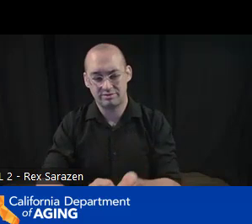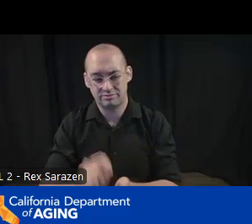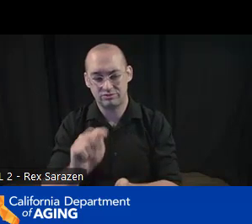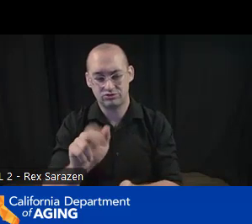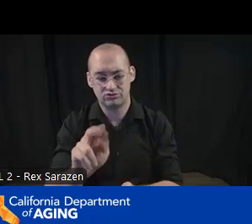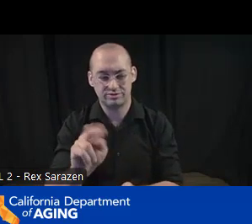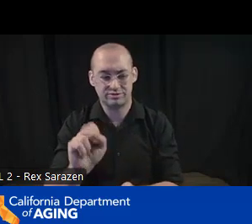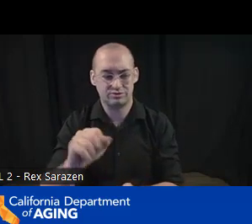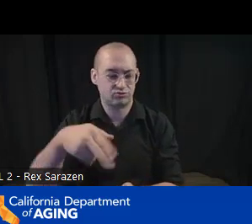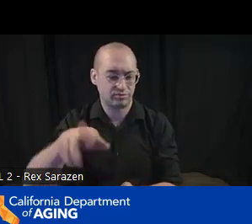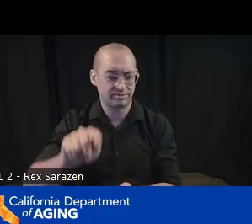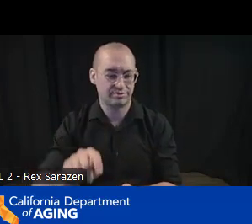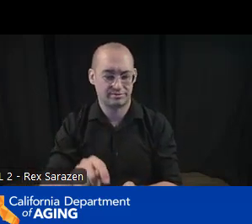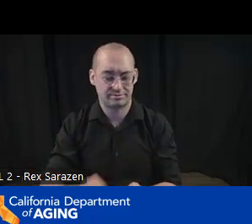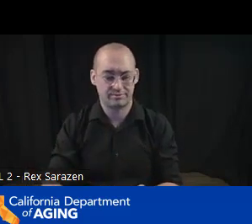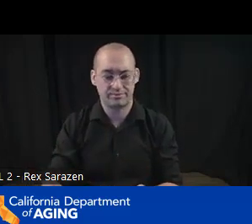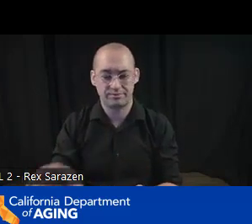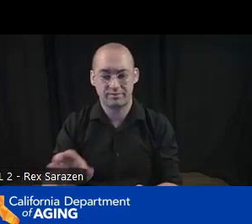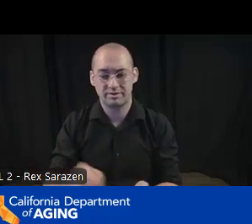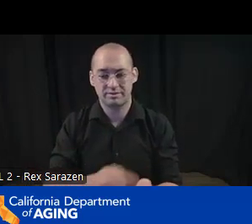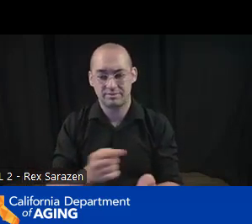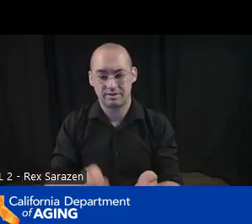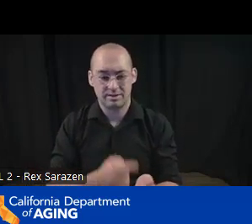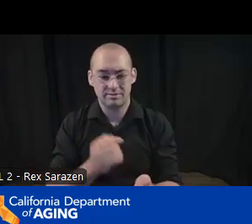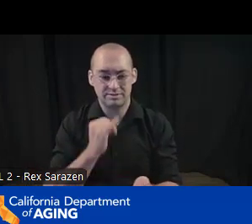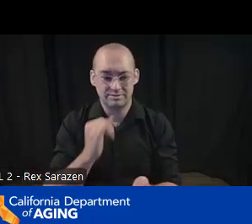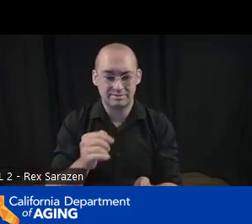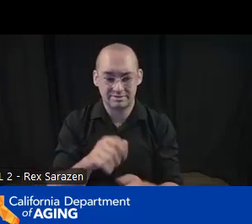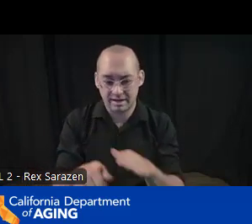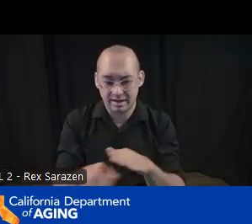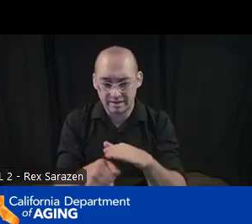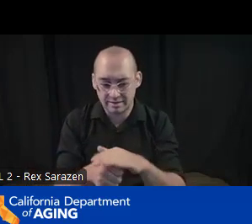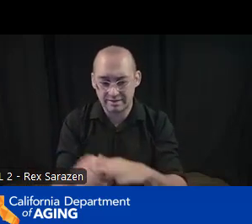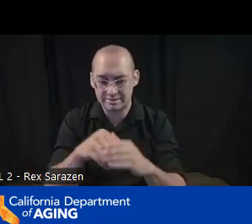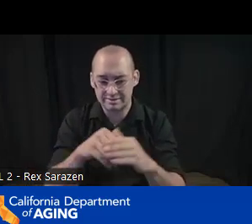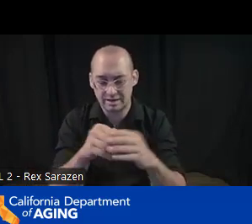dots. Sometimes it is hiding under there. Next slide.